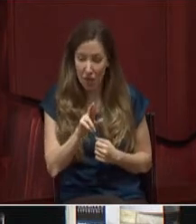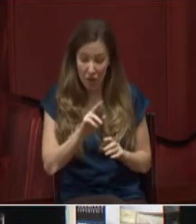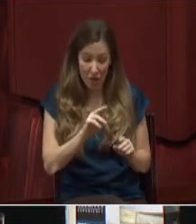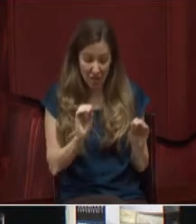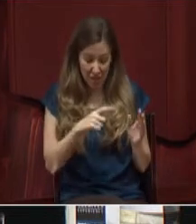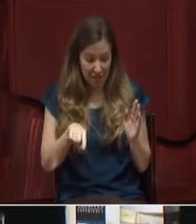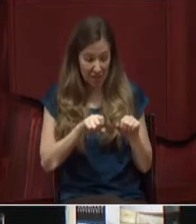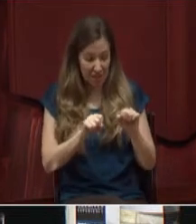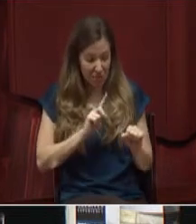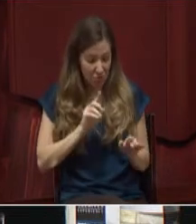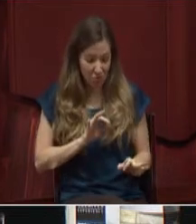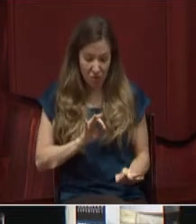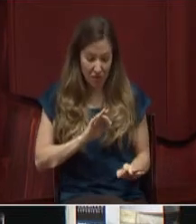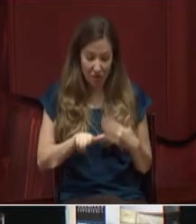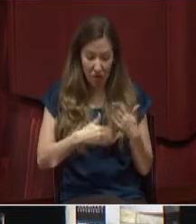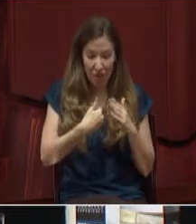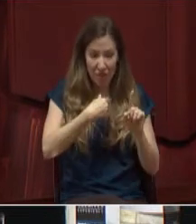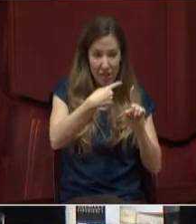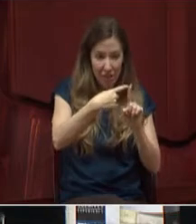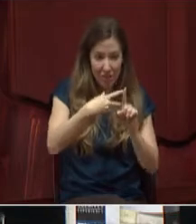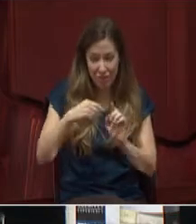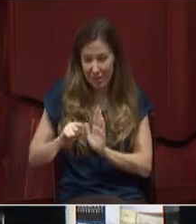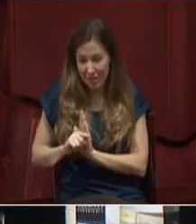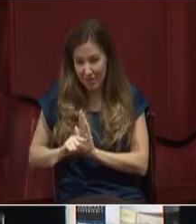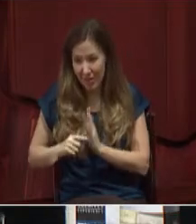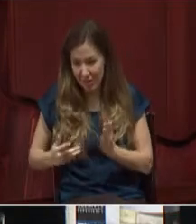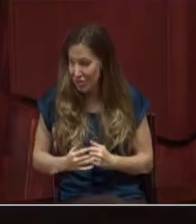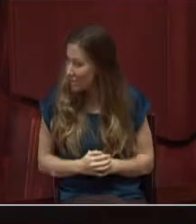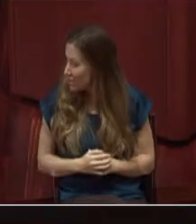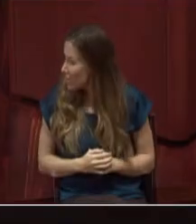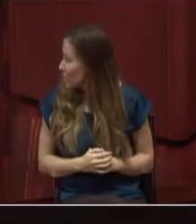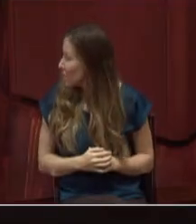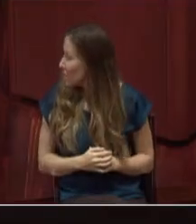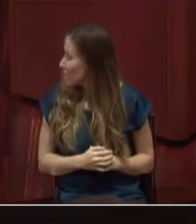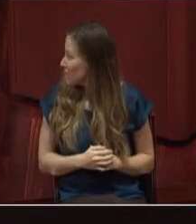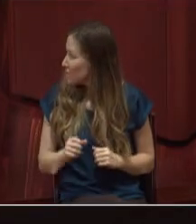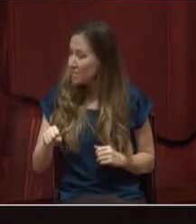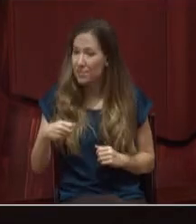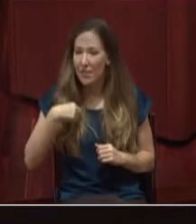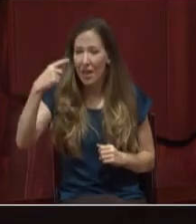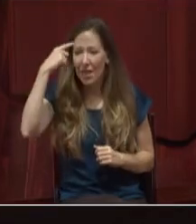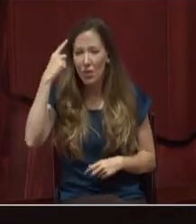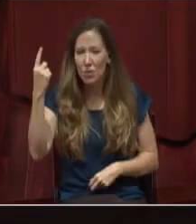They all have their advantages and disadvantages. Yeah, I think there's one dimension